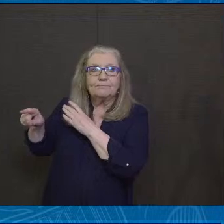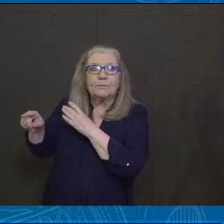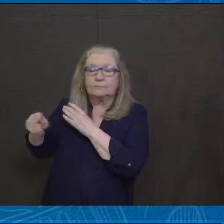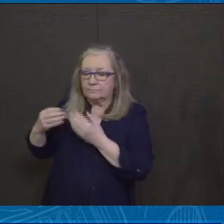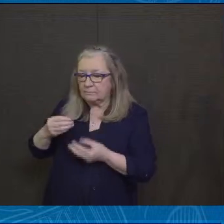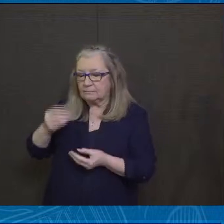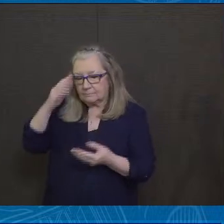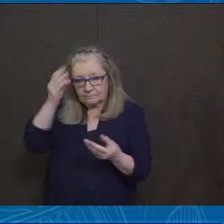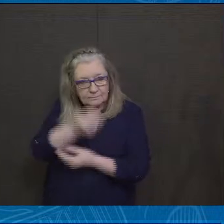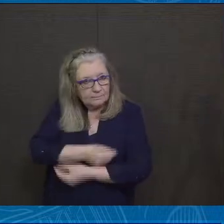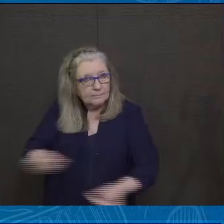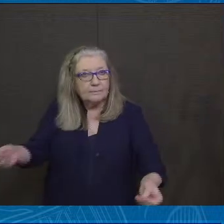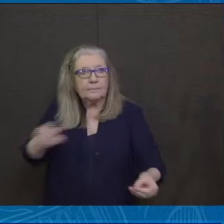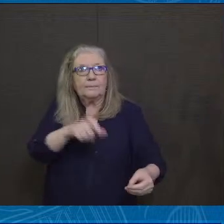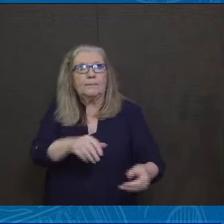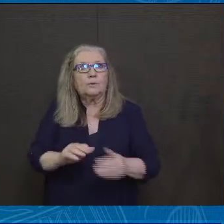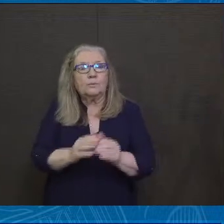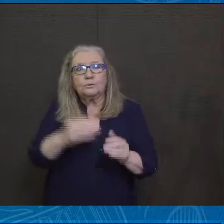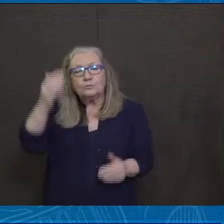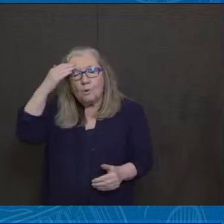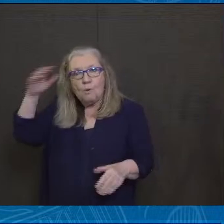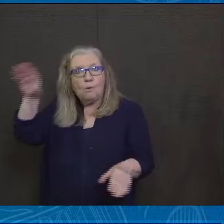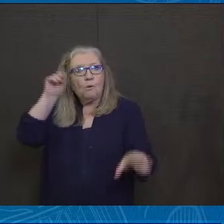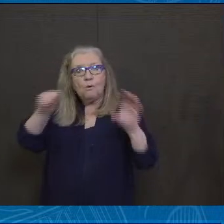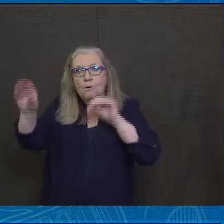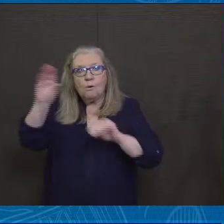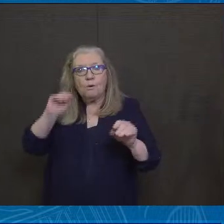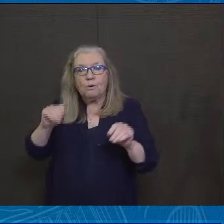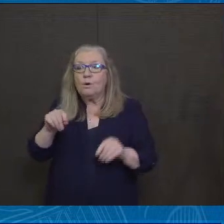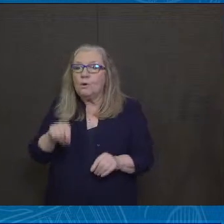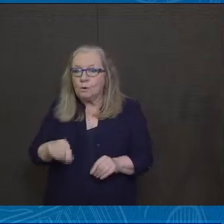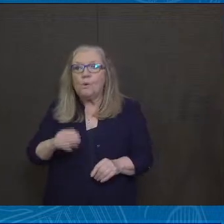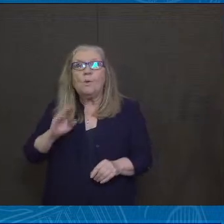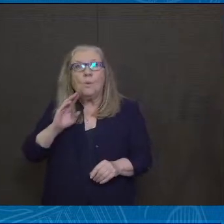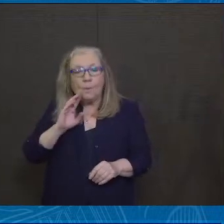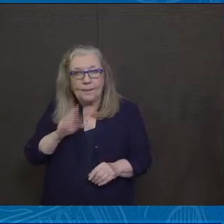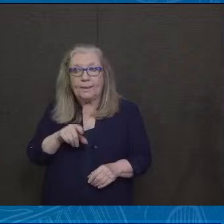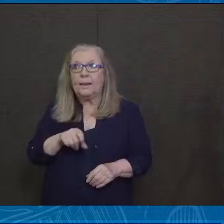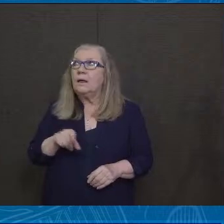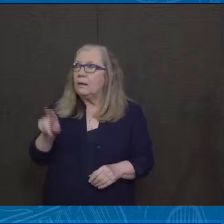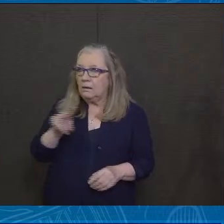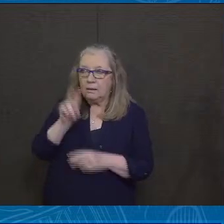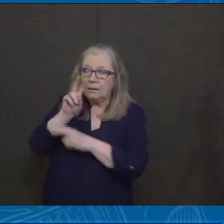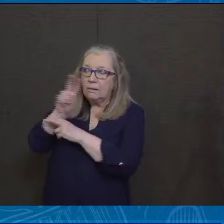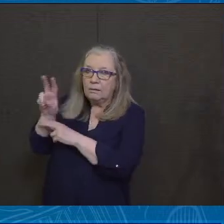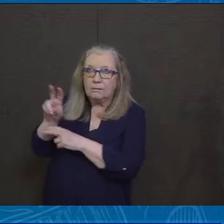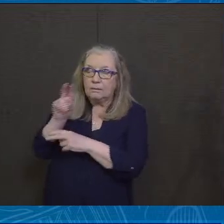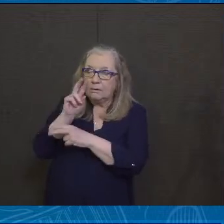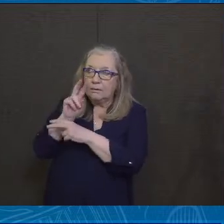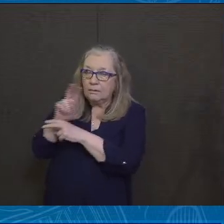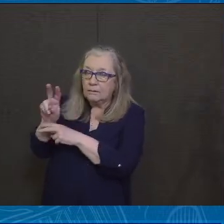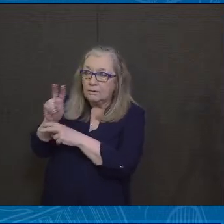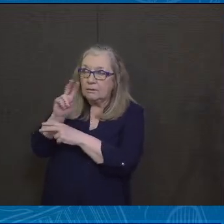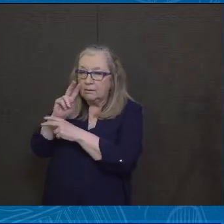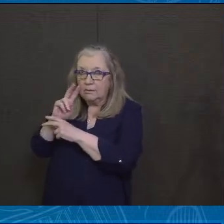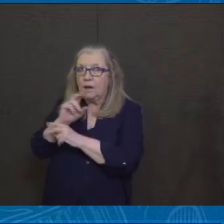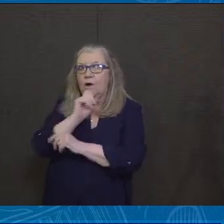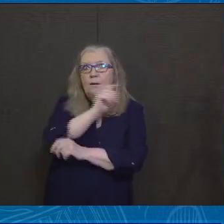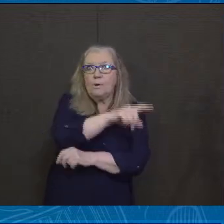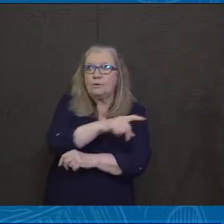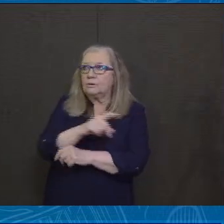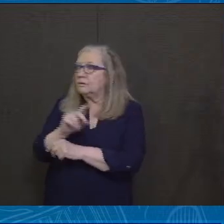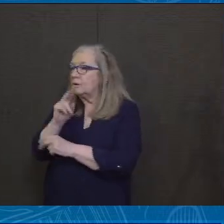action. So after that, the community will keep on monitoring the sign and reporting to local authority.